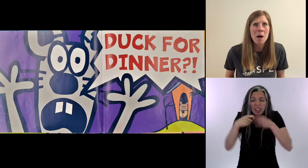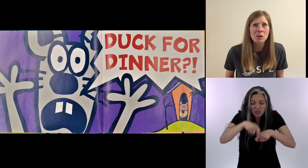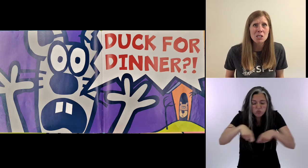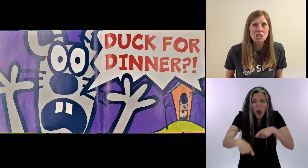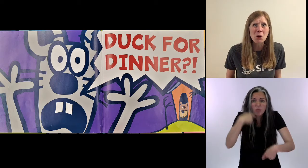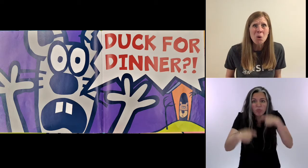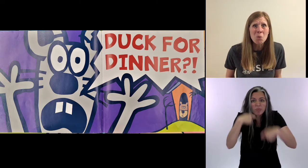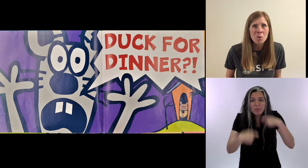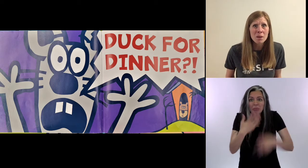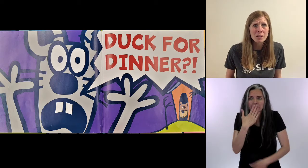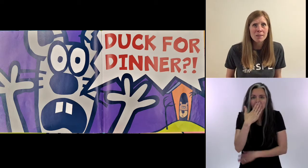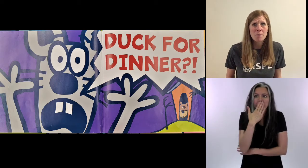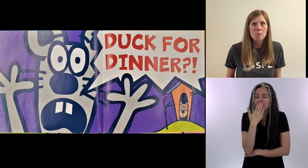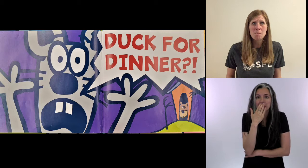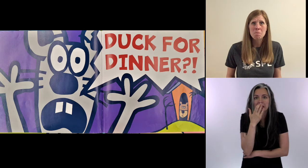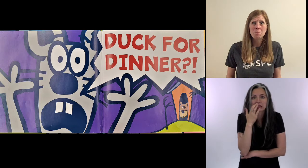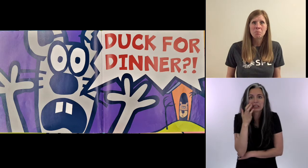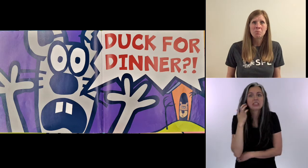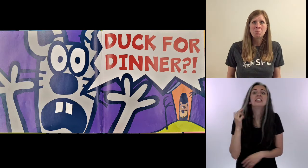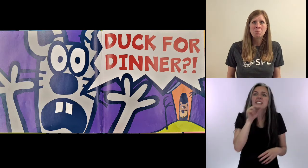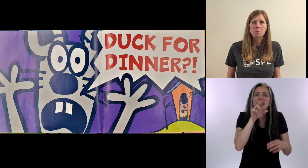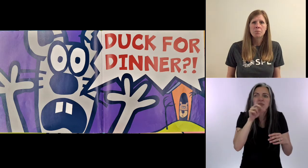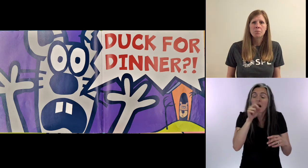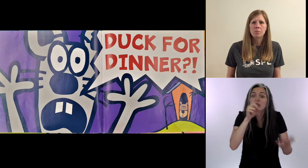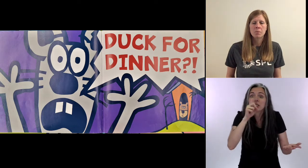what will Mouse do?